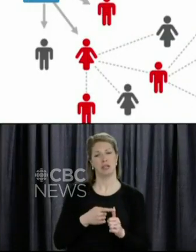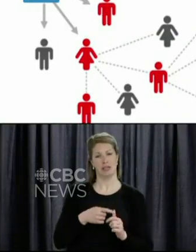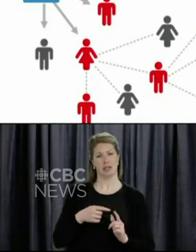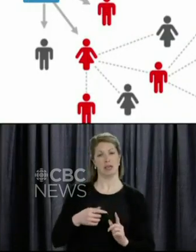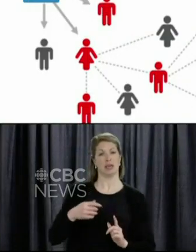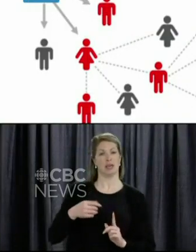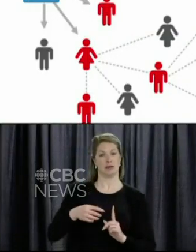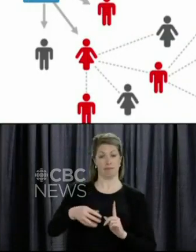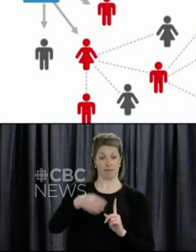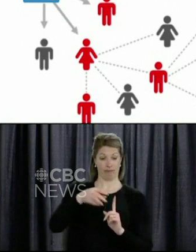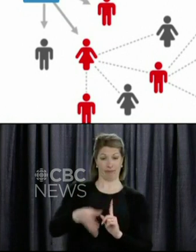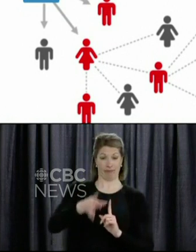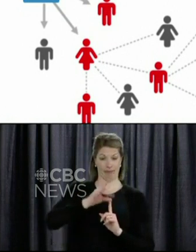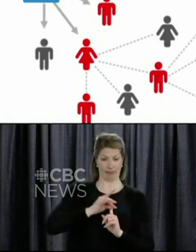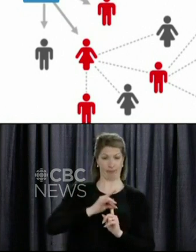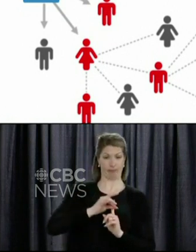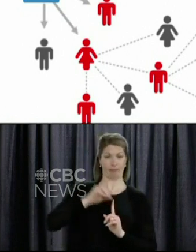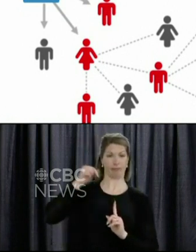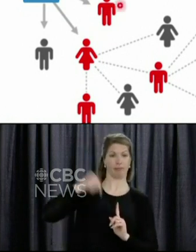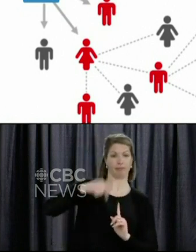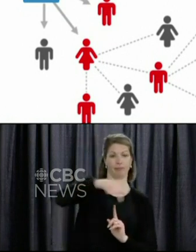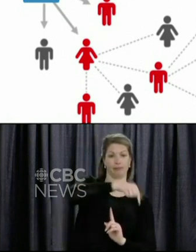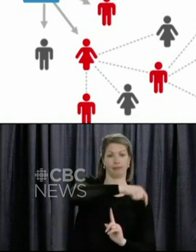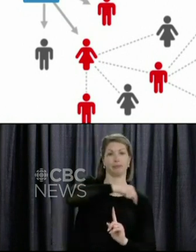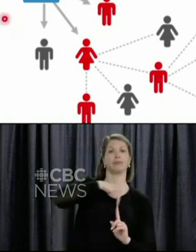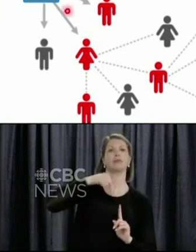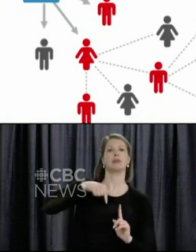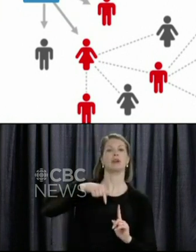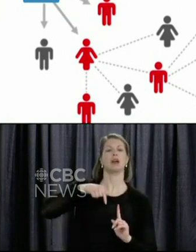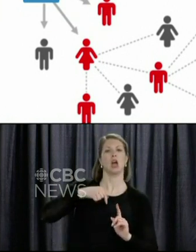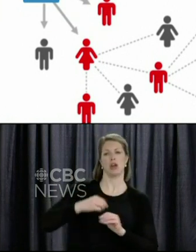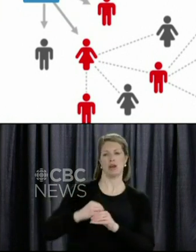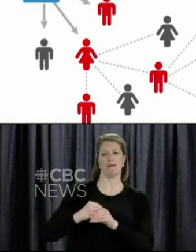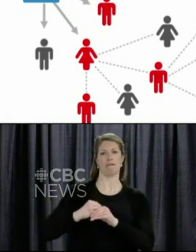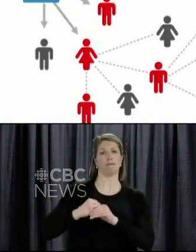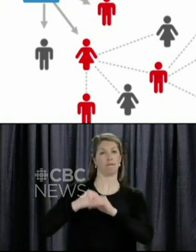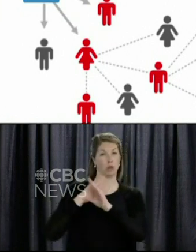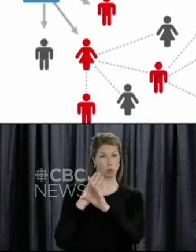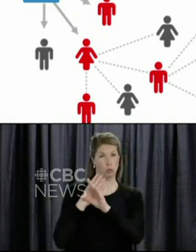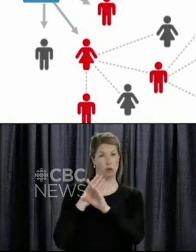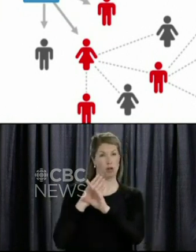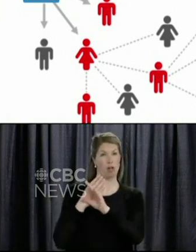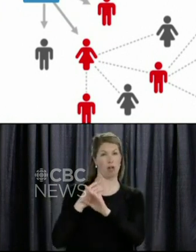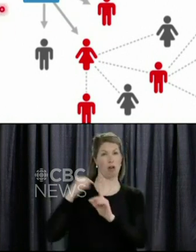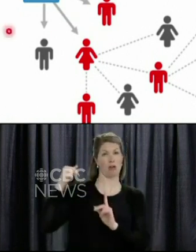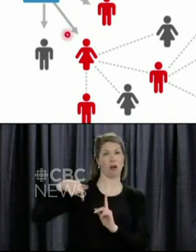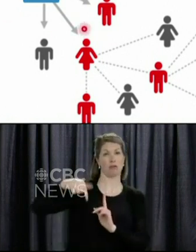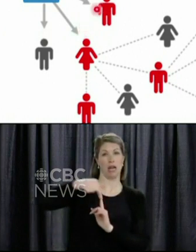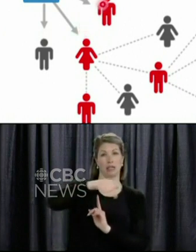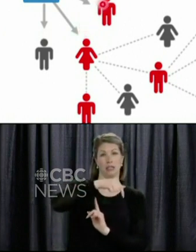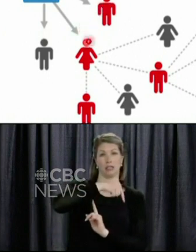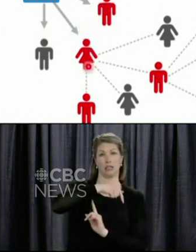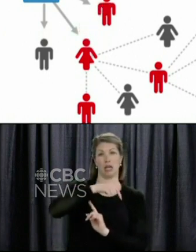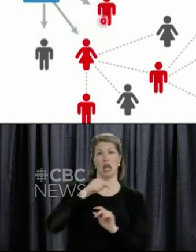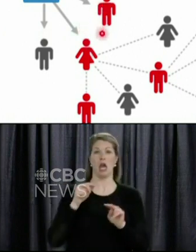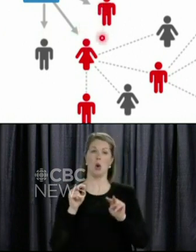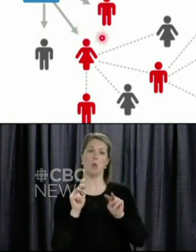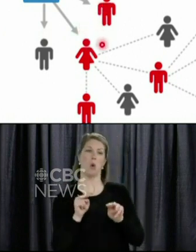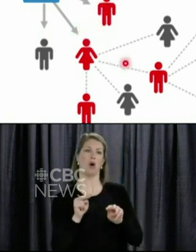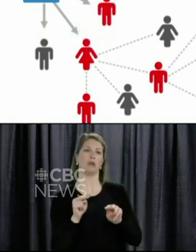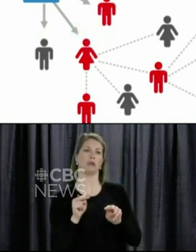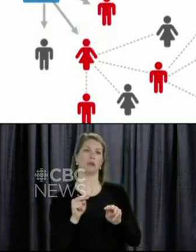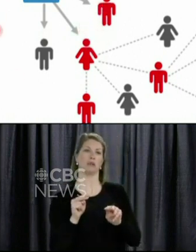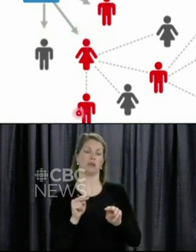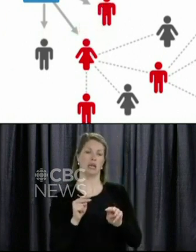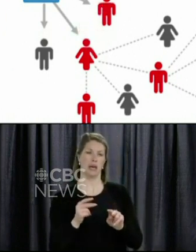tracing. So why are we proposing this? Say an individual here has the virus, and they subsequently infect 2